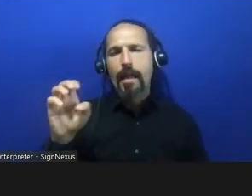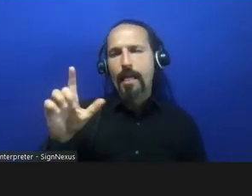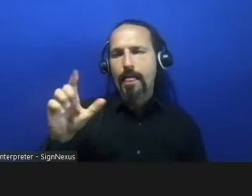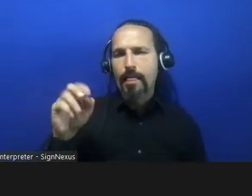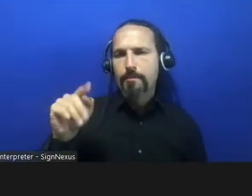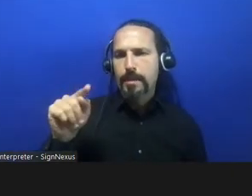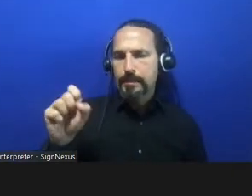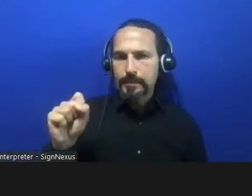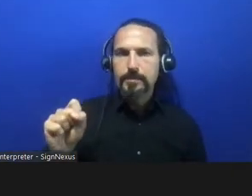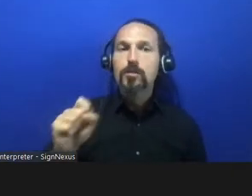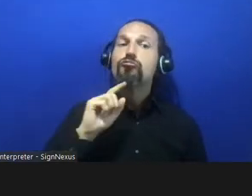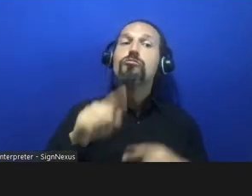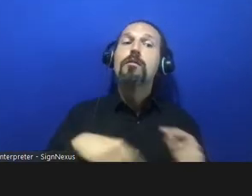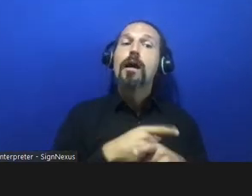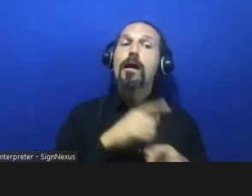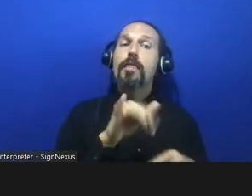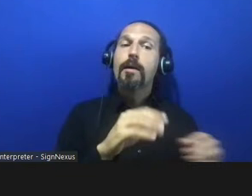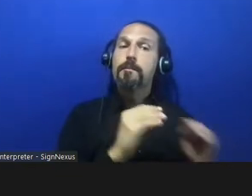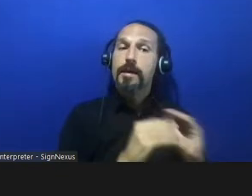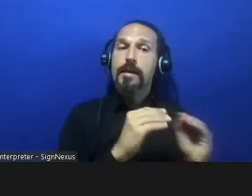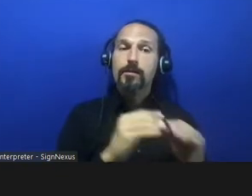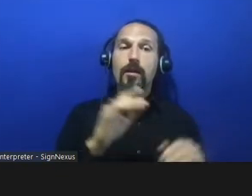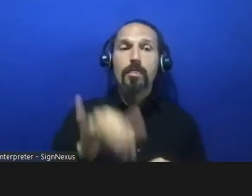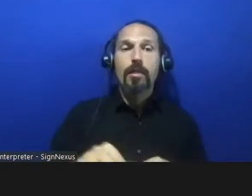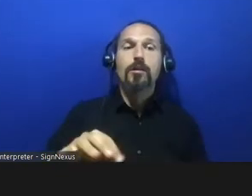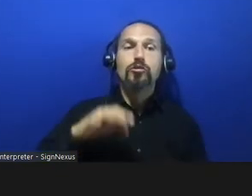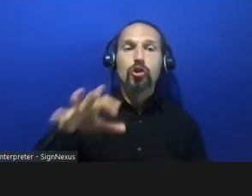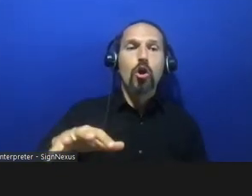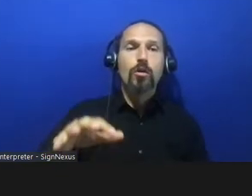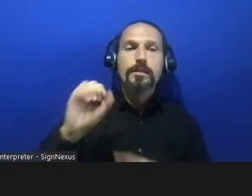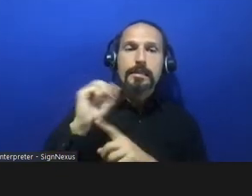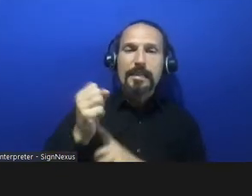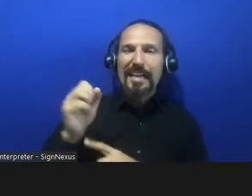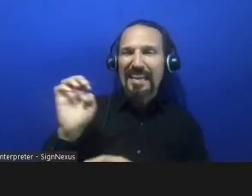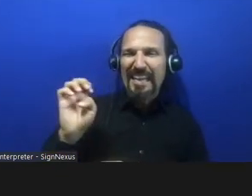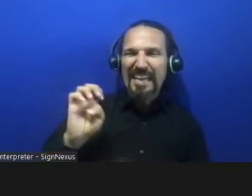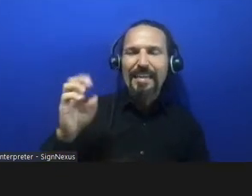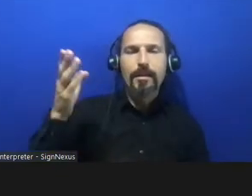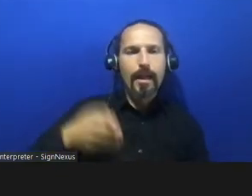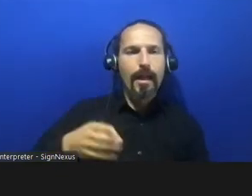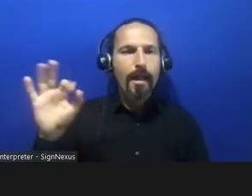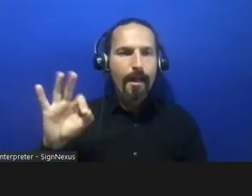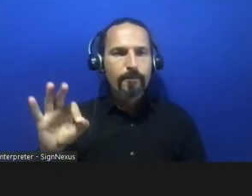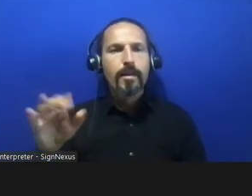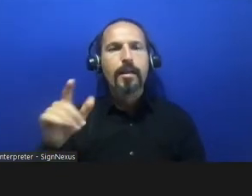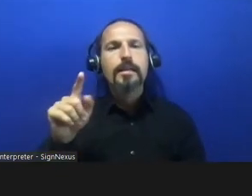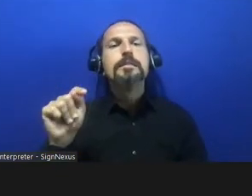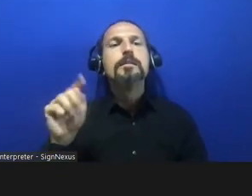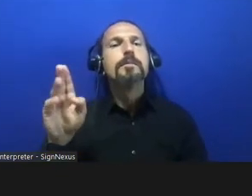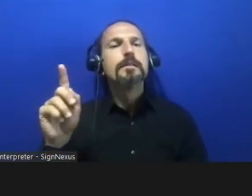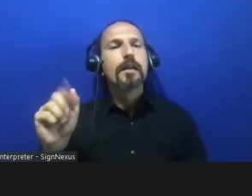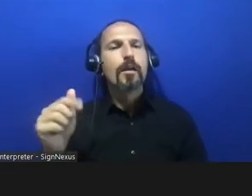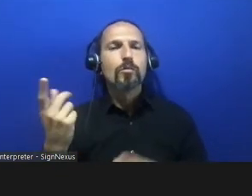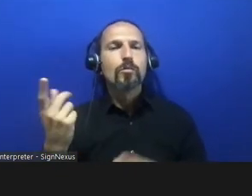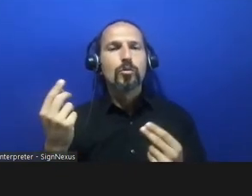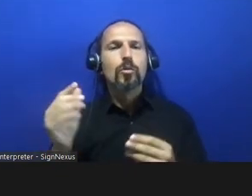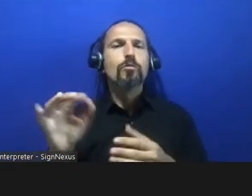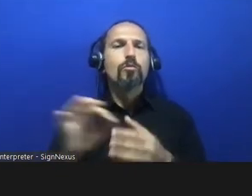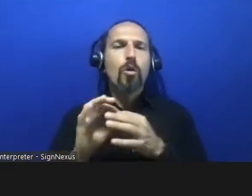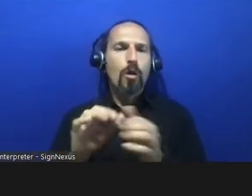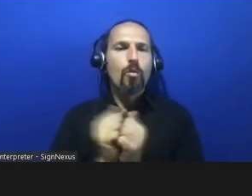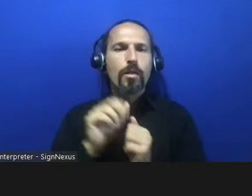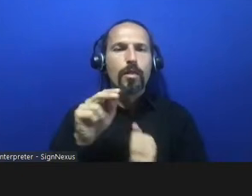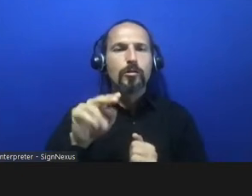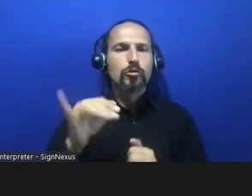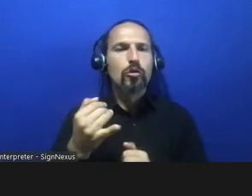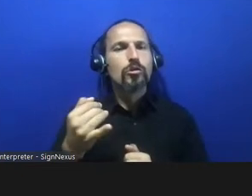with respect to mitigation in totalling scenarios e and f tbta will coordinate with new jersey transit and the port authority of new york and